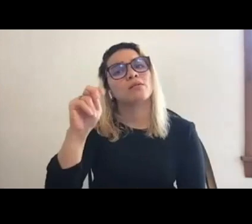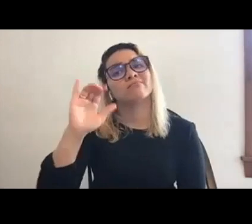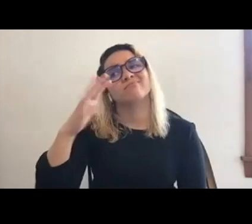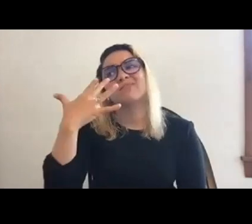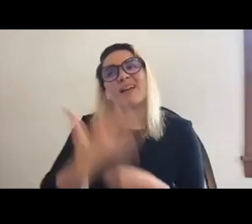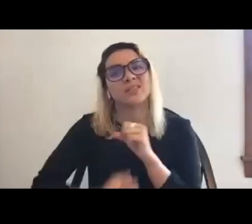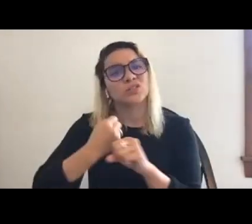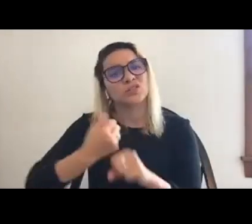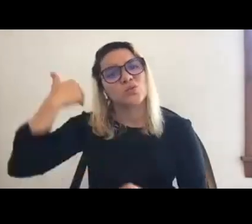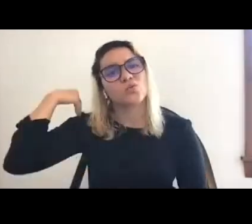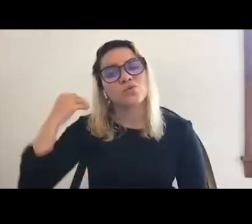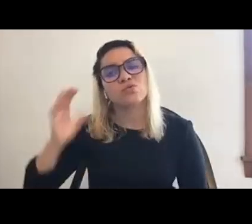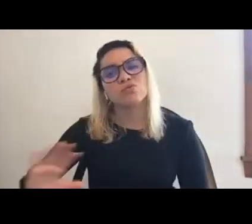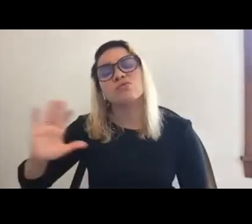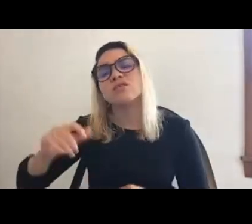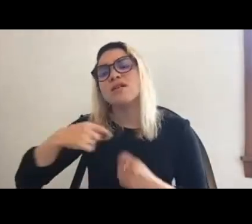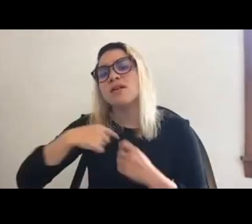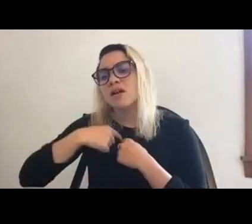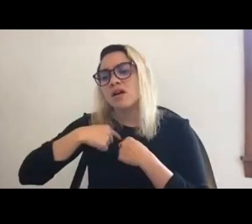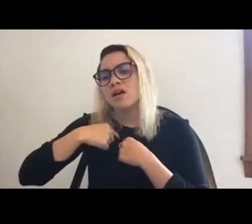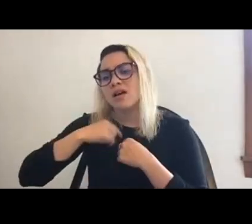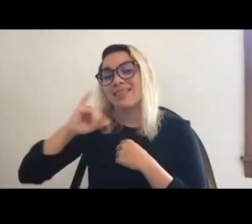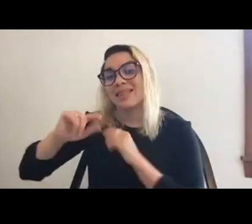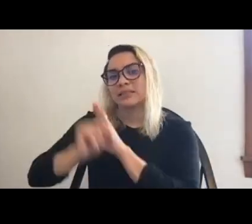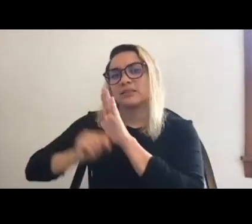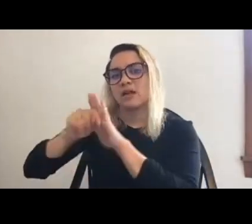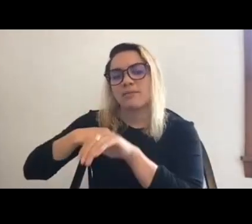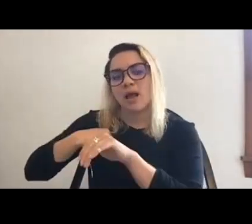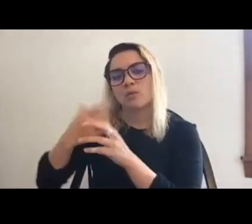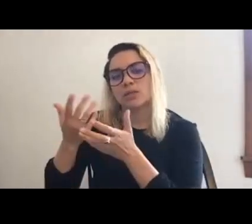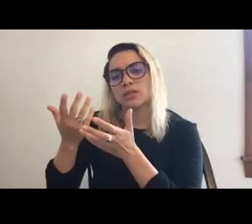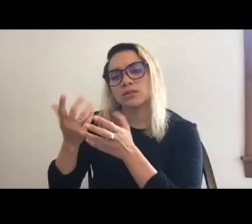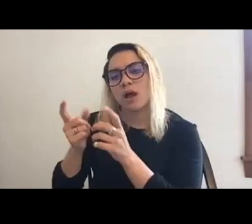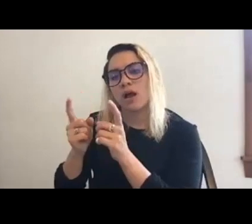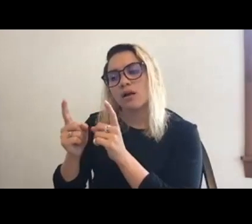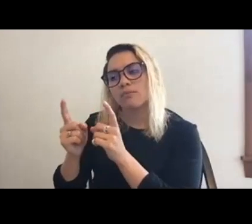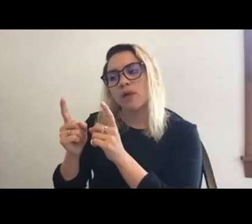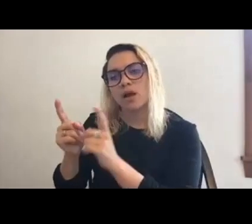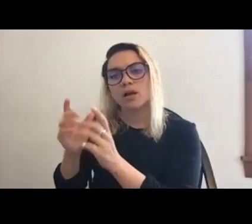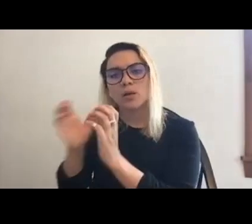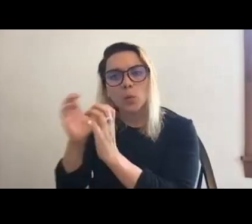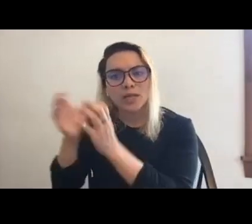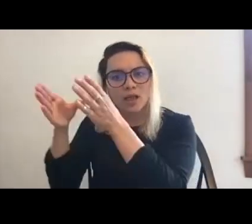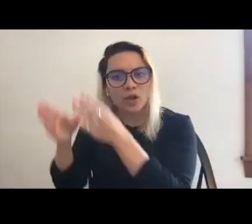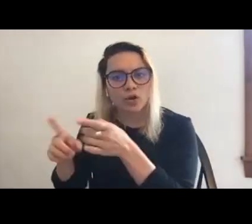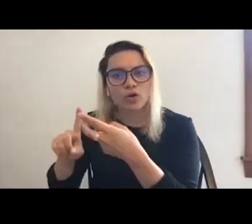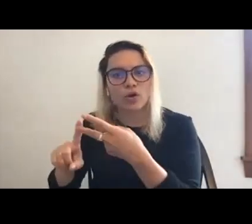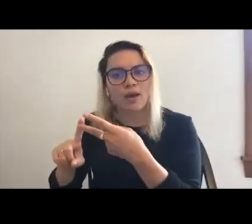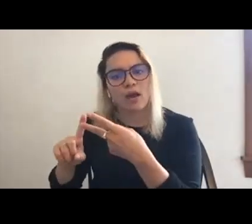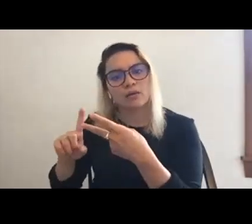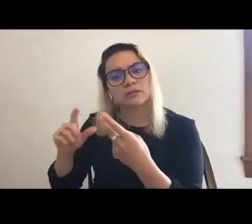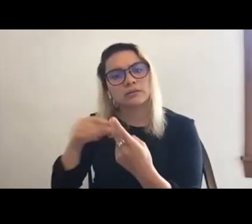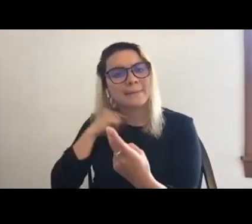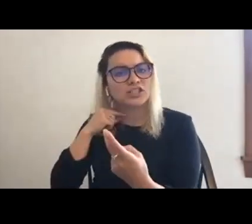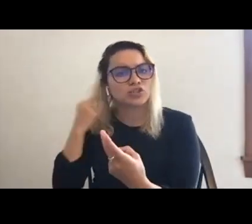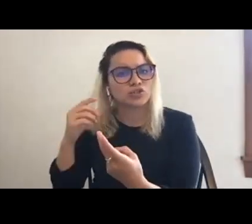I was both a communicator and a minister of social justice with a congregation